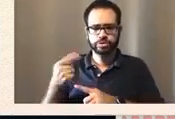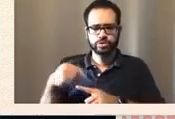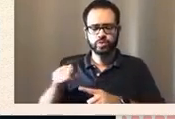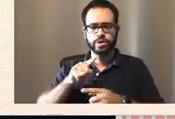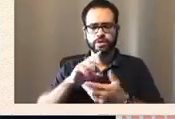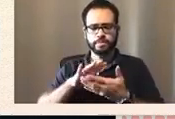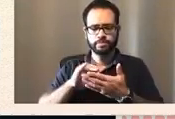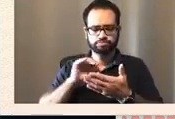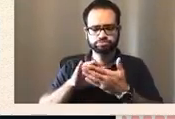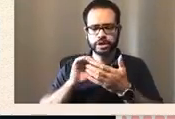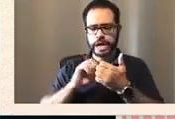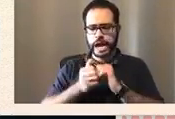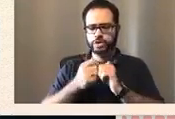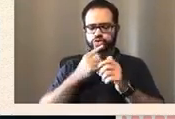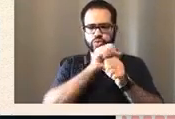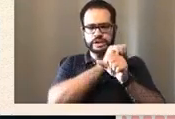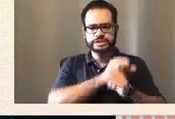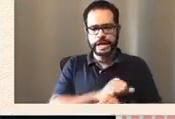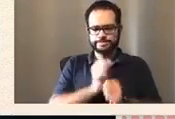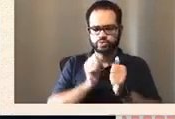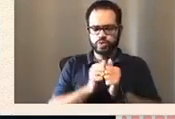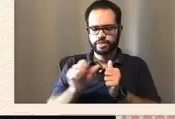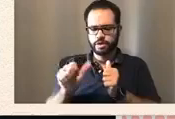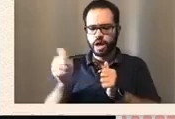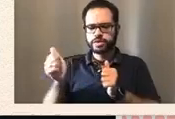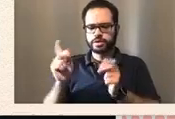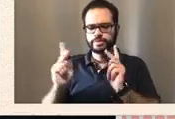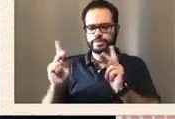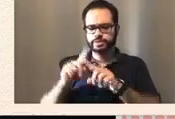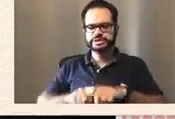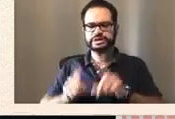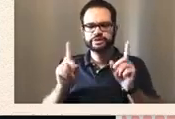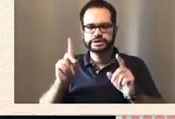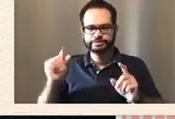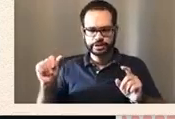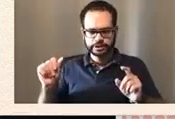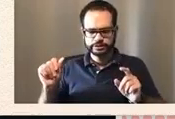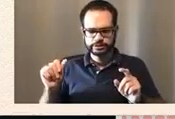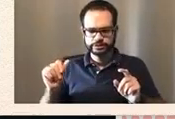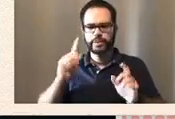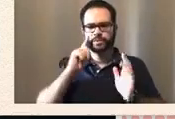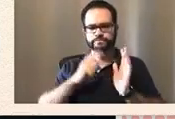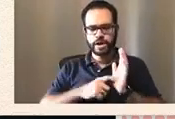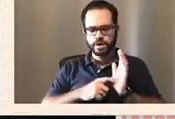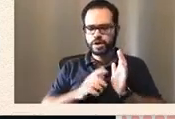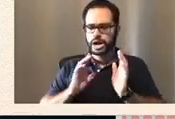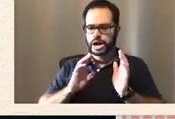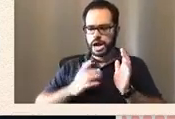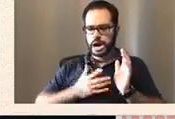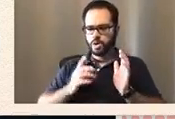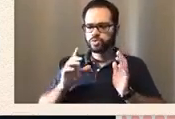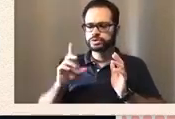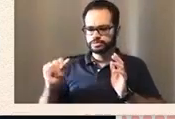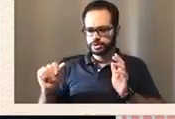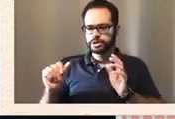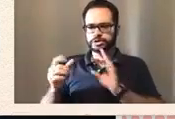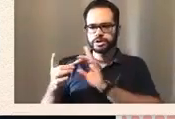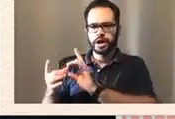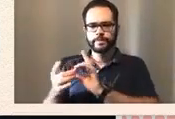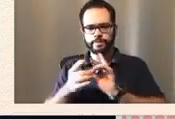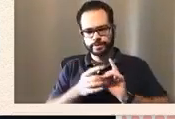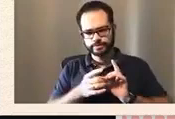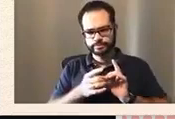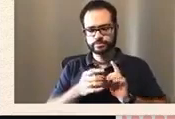different disability and discovered that our disabilities complemented each other. I have autism, I have social issues,